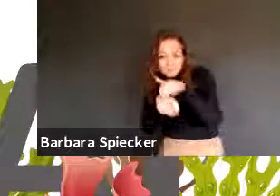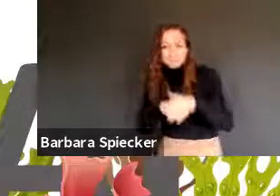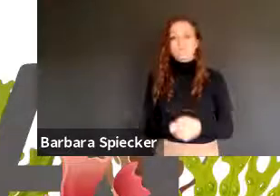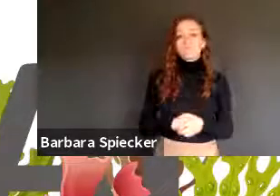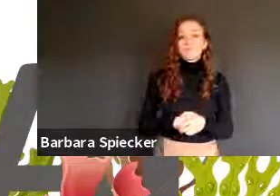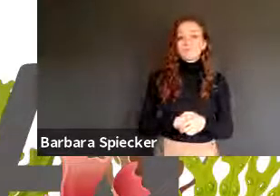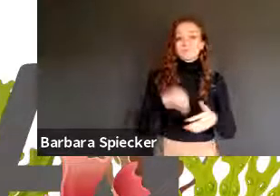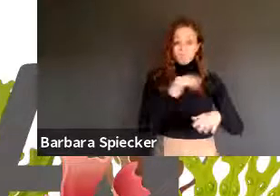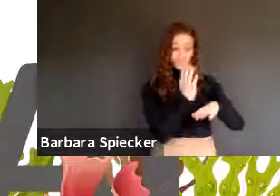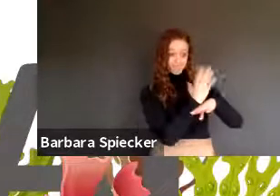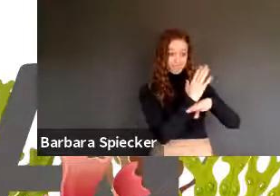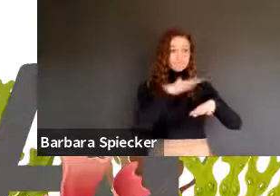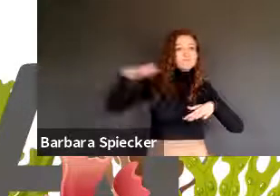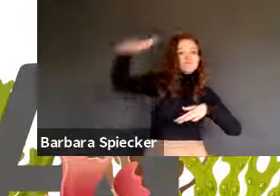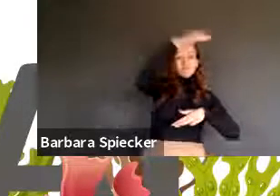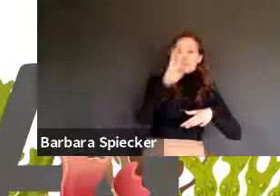shelter.